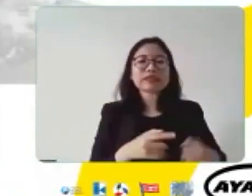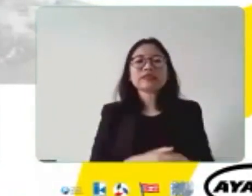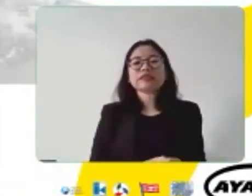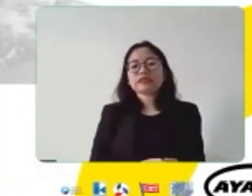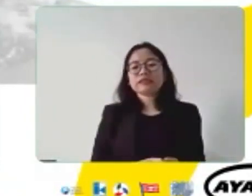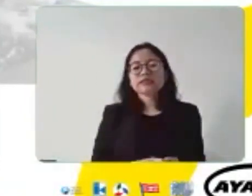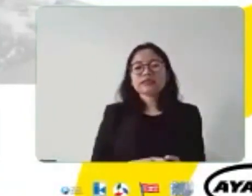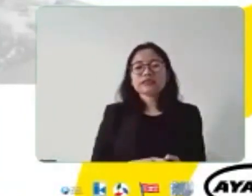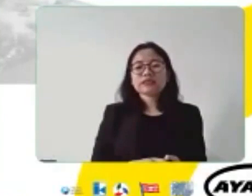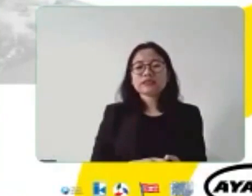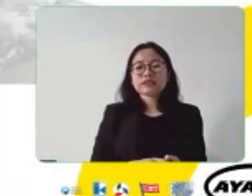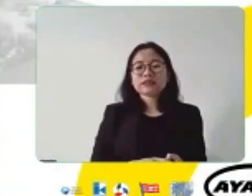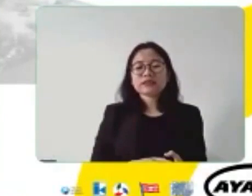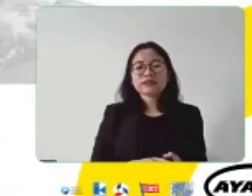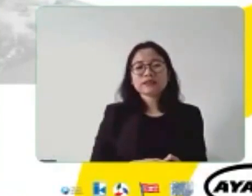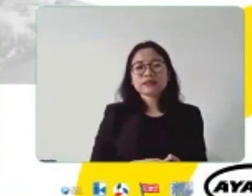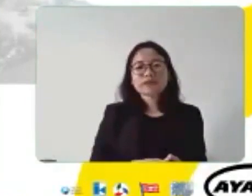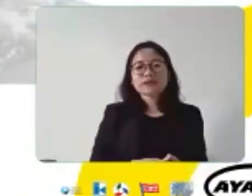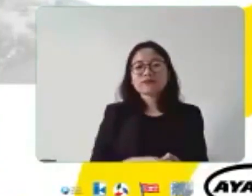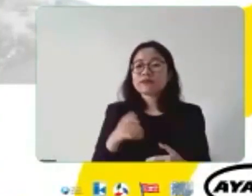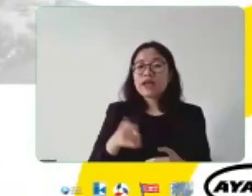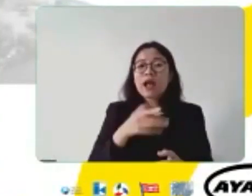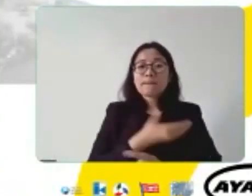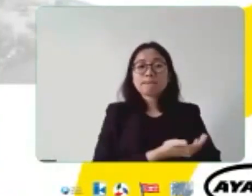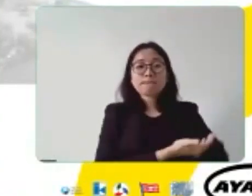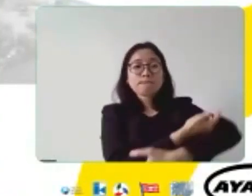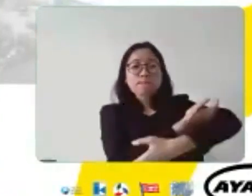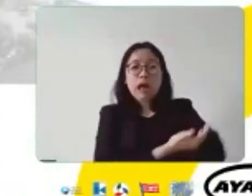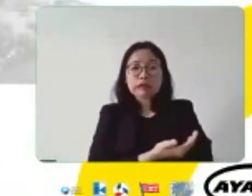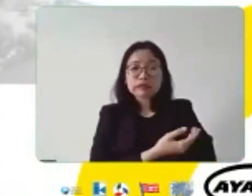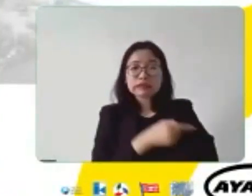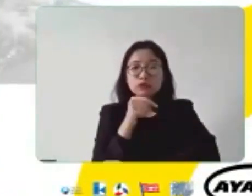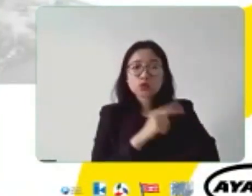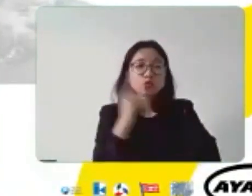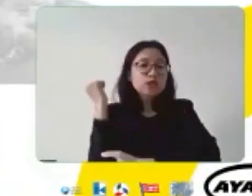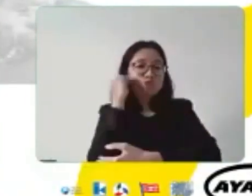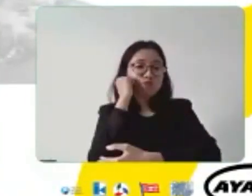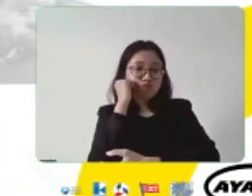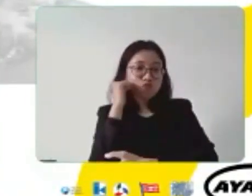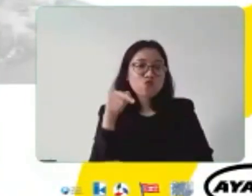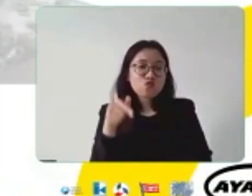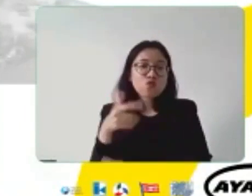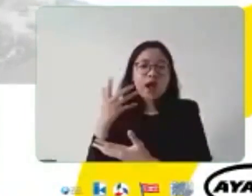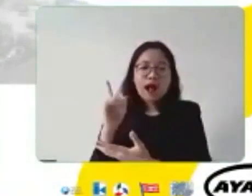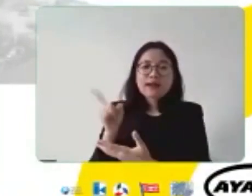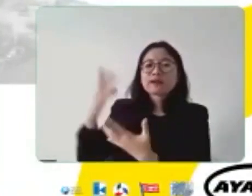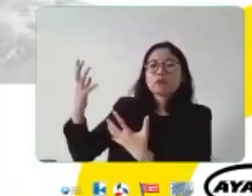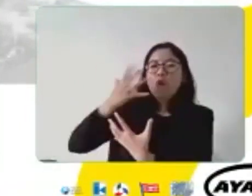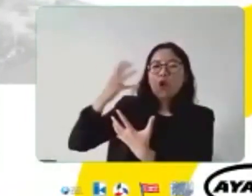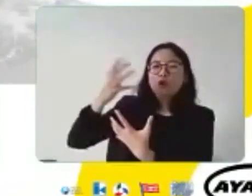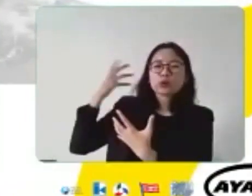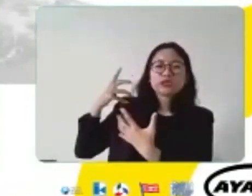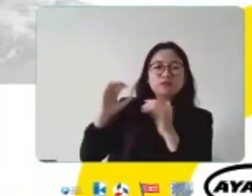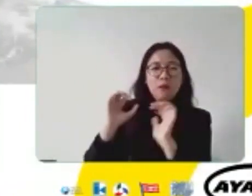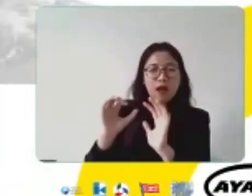women who are more exposed to air pollution during the pregnancy are more likely to be premature and